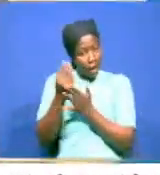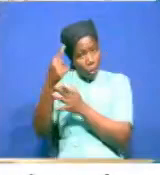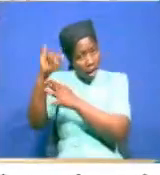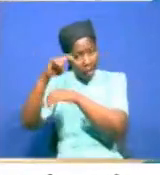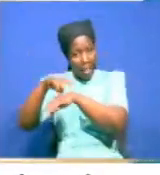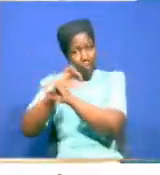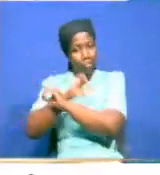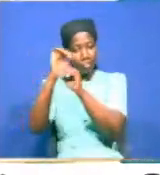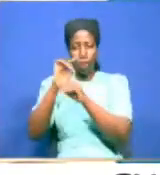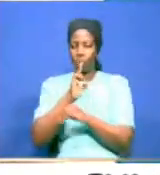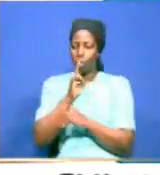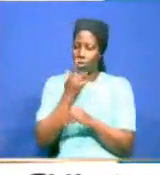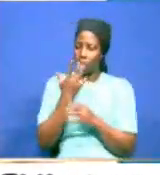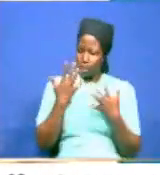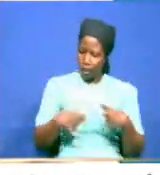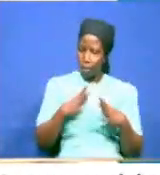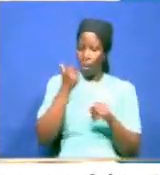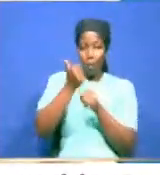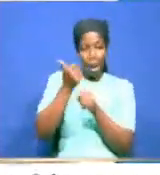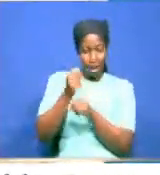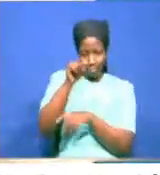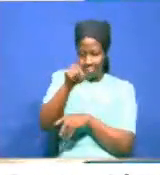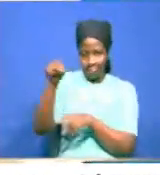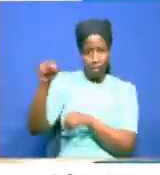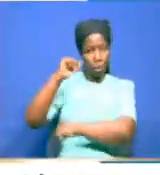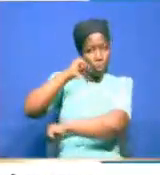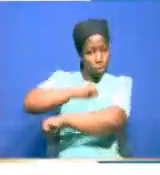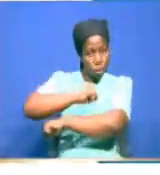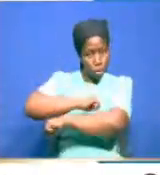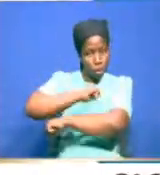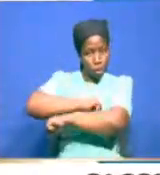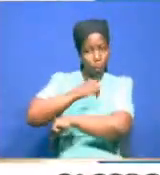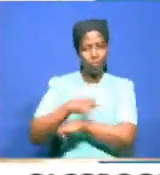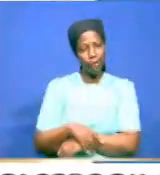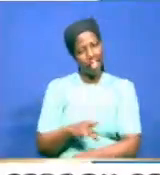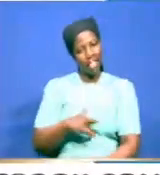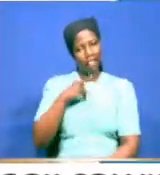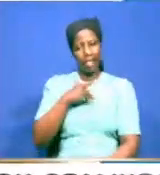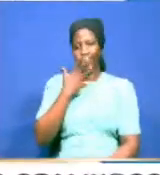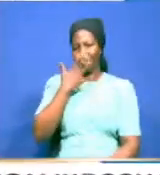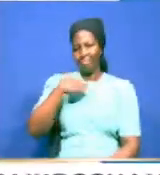you'll find that those who are working in those schools during this time are also frustrated,